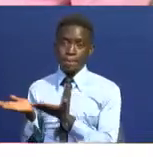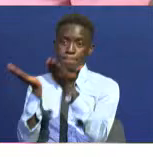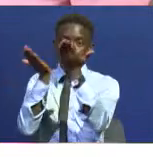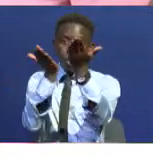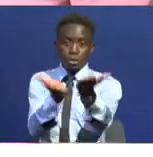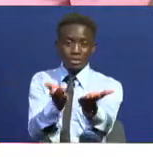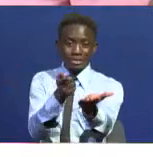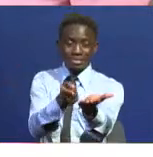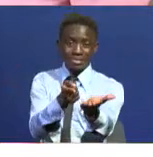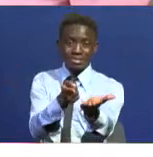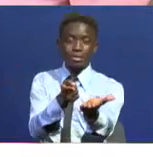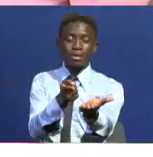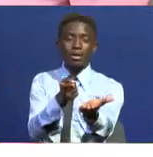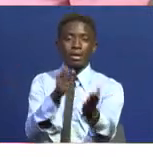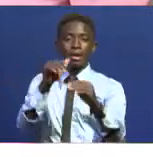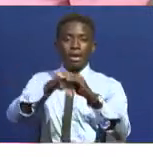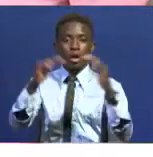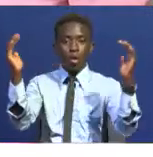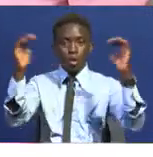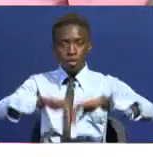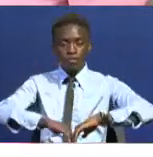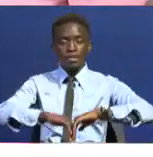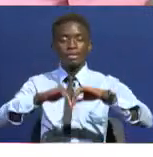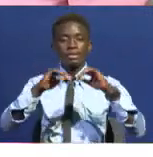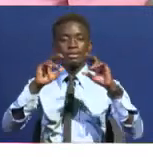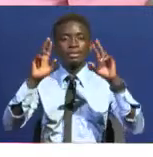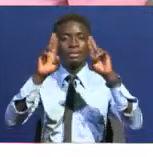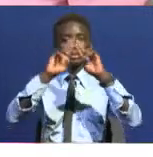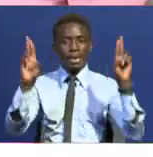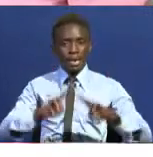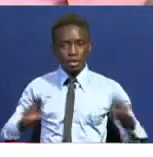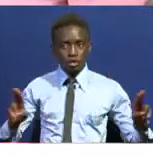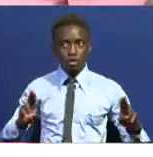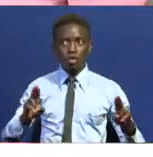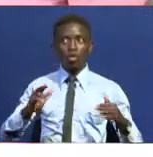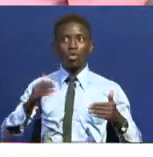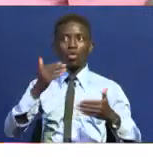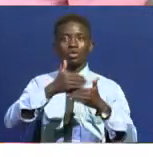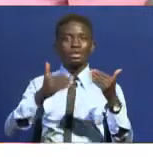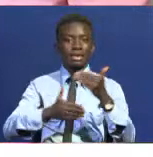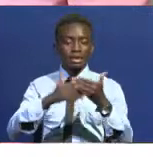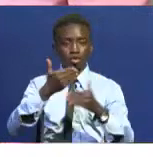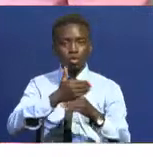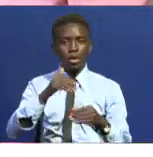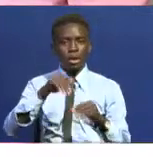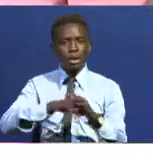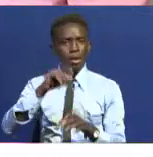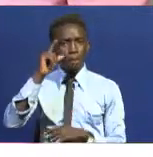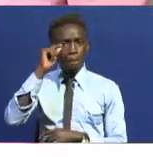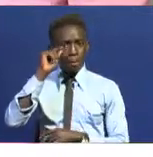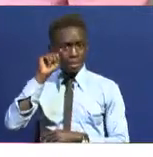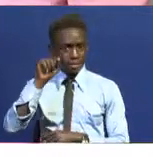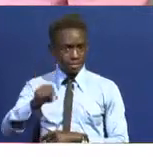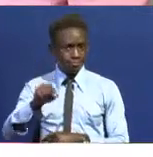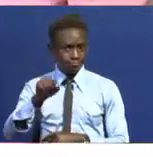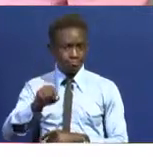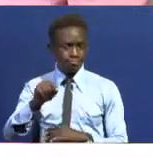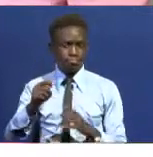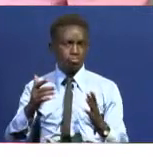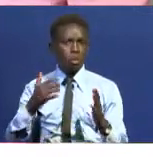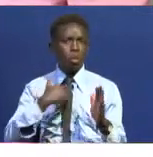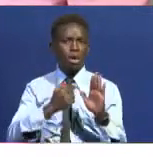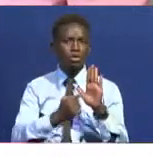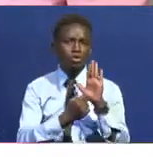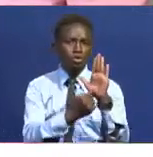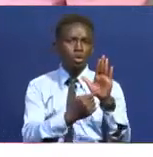in the conference, International Construction Research Conference in Mombasa, just to showcase, alongside the